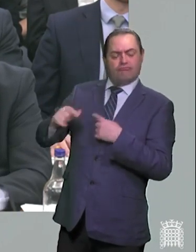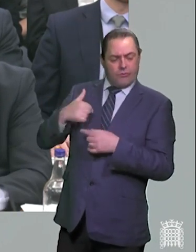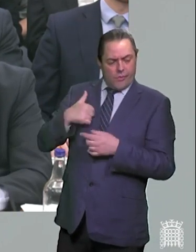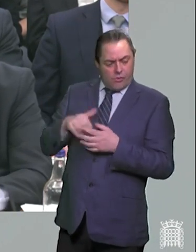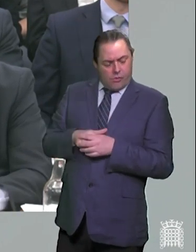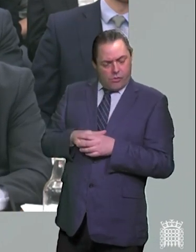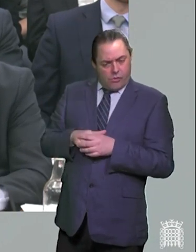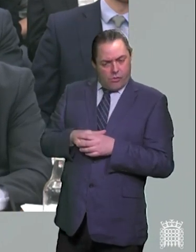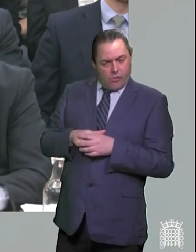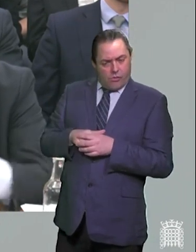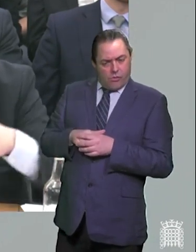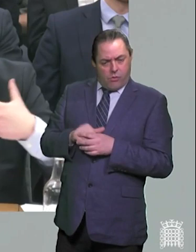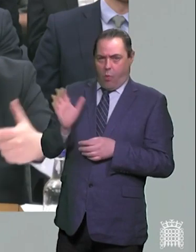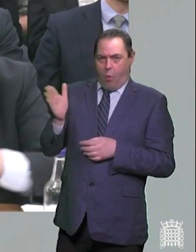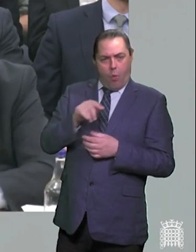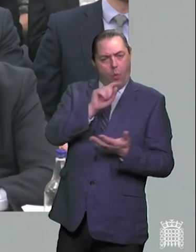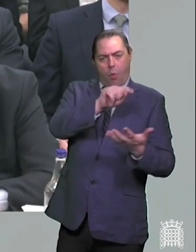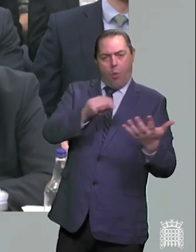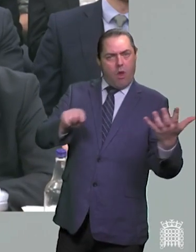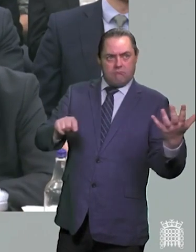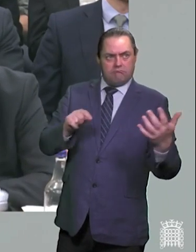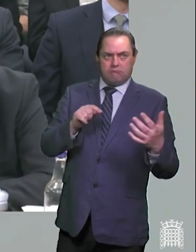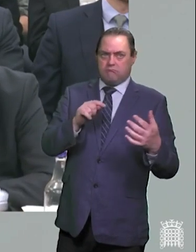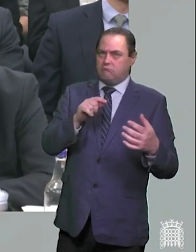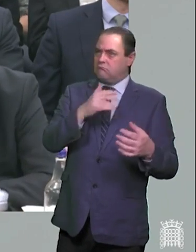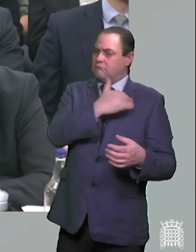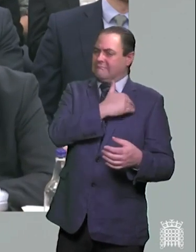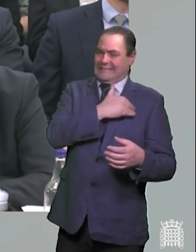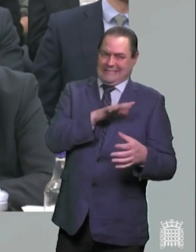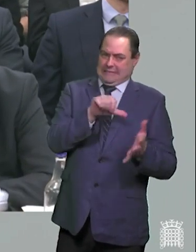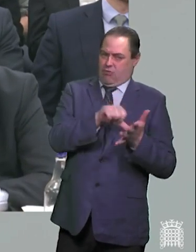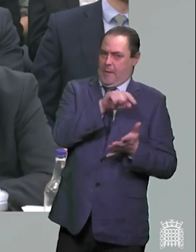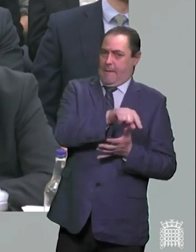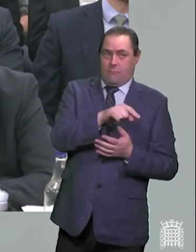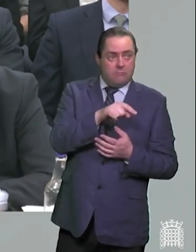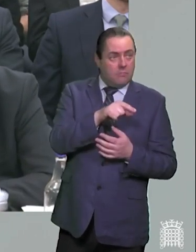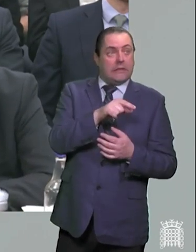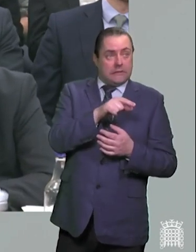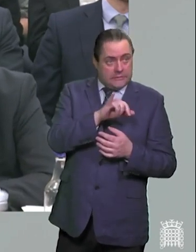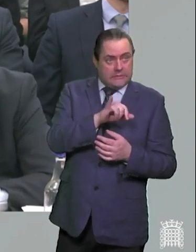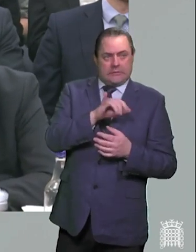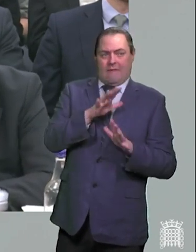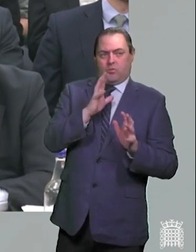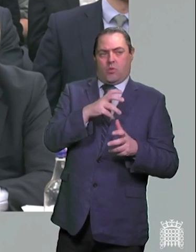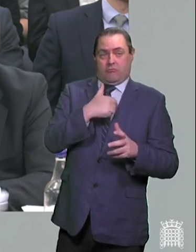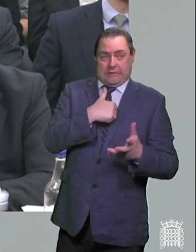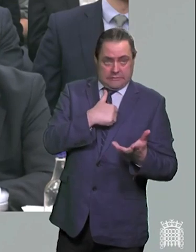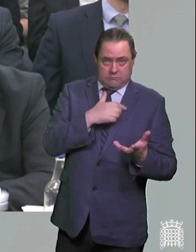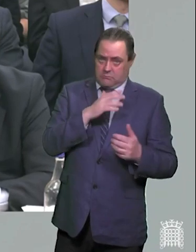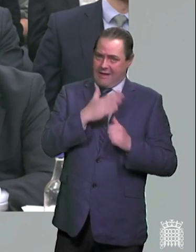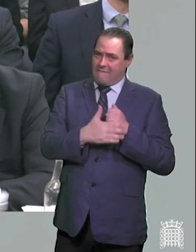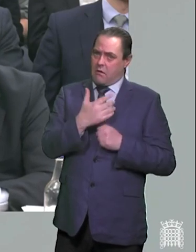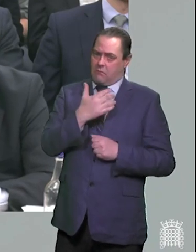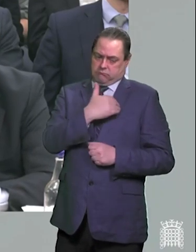that you've mentioned, nobody came to me and said, we've got a problem with this one, you need to worry about this. And I want